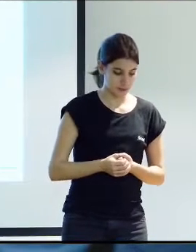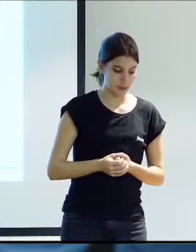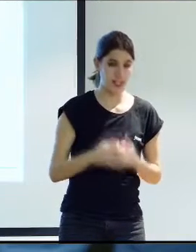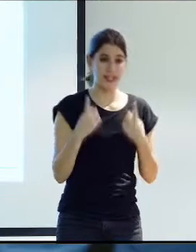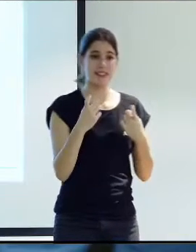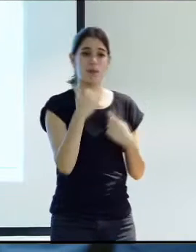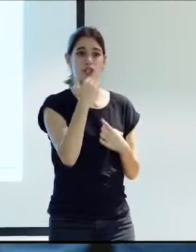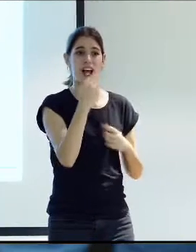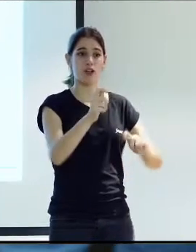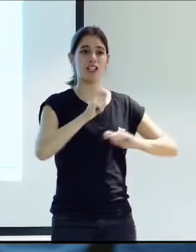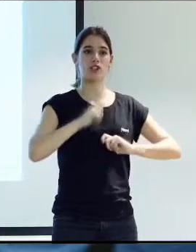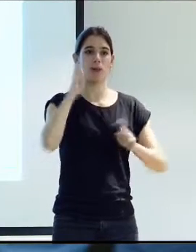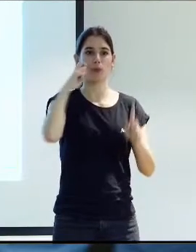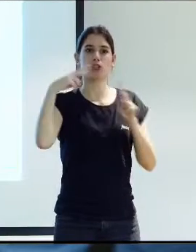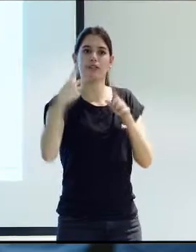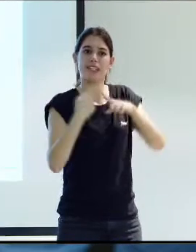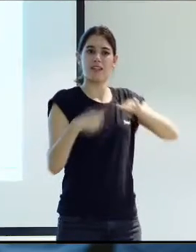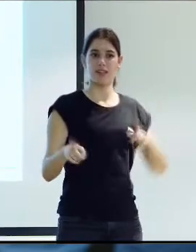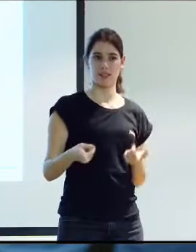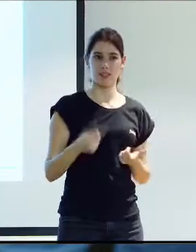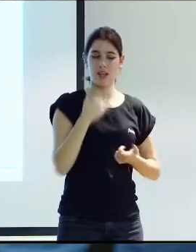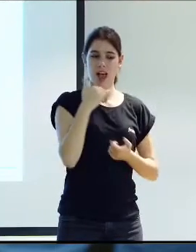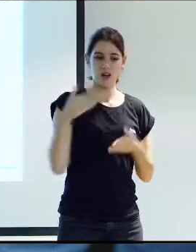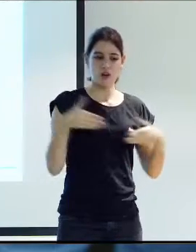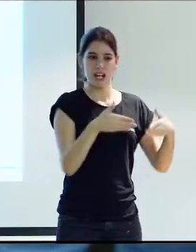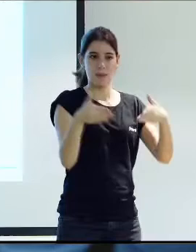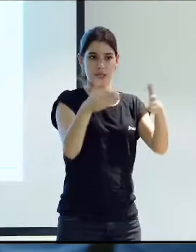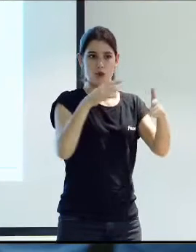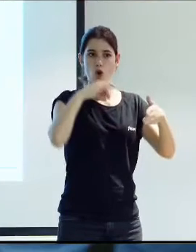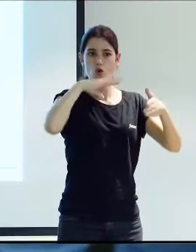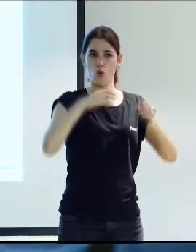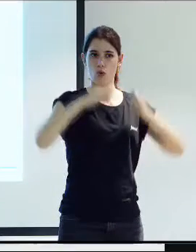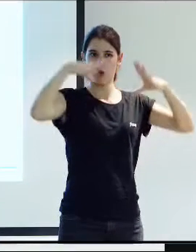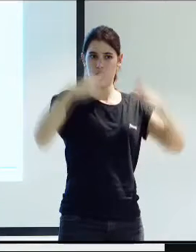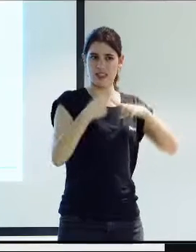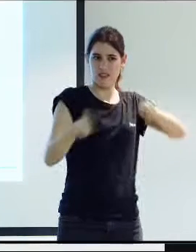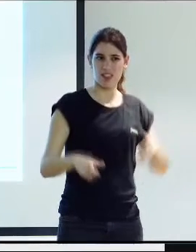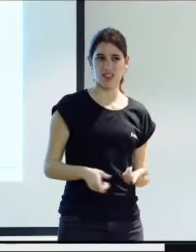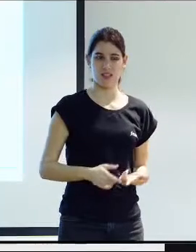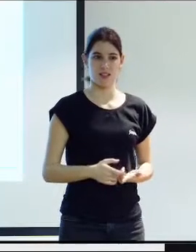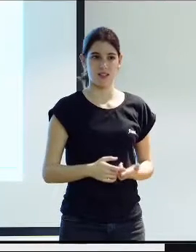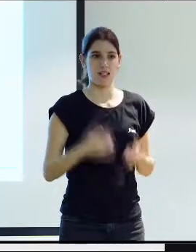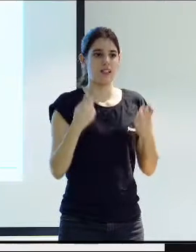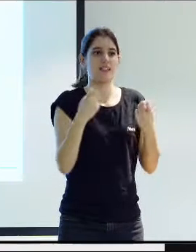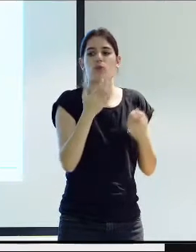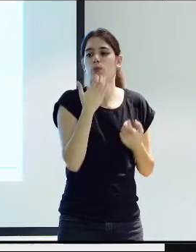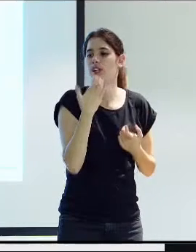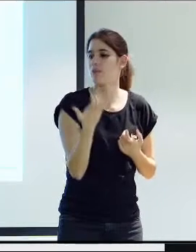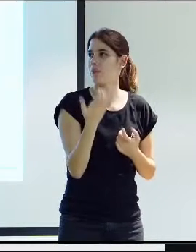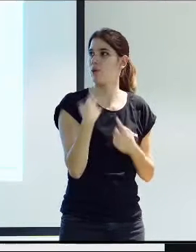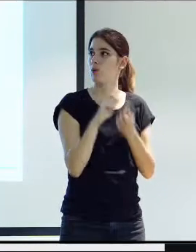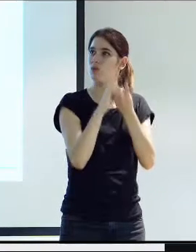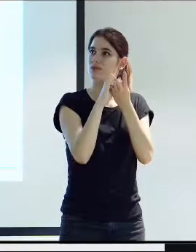something which will give us a different perspective, which will lighten our path. We need